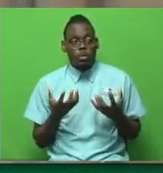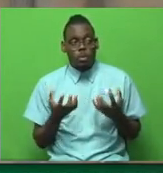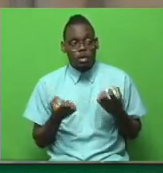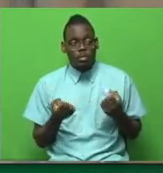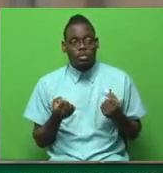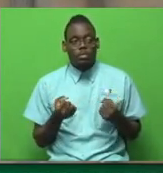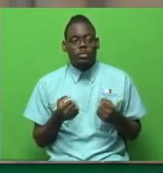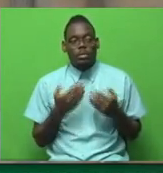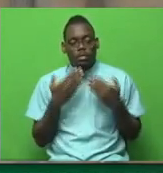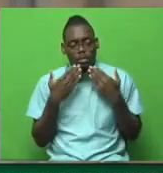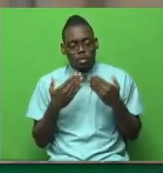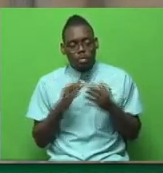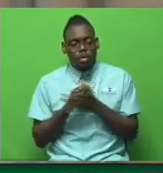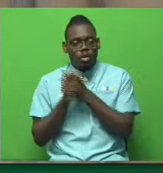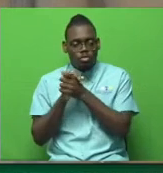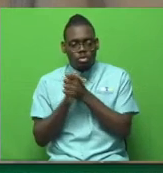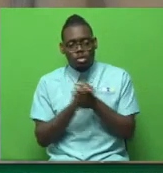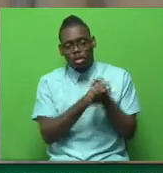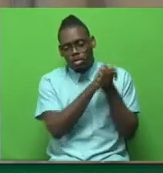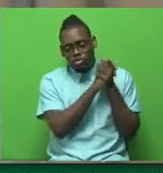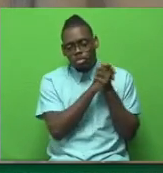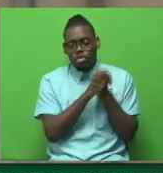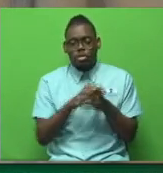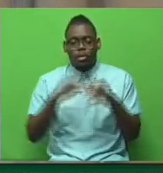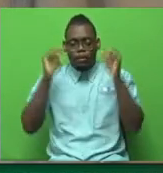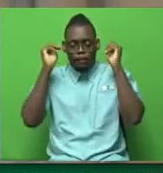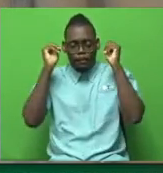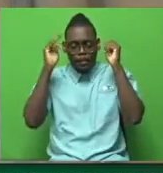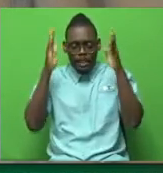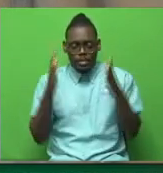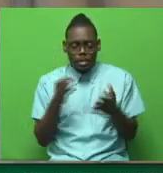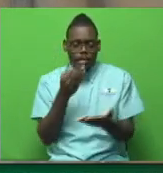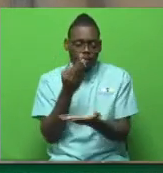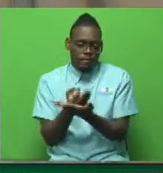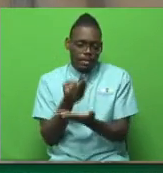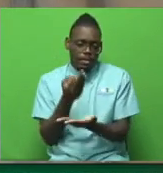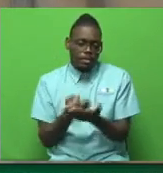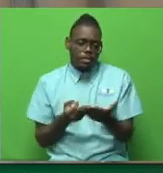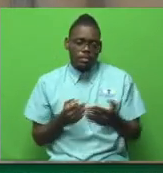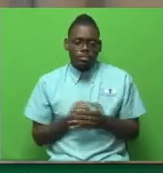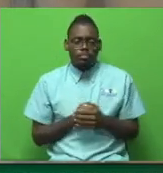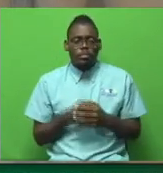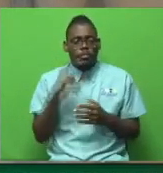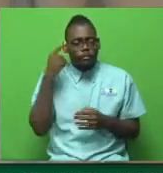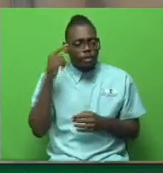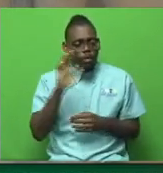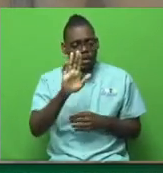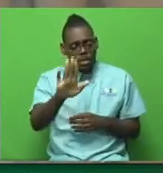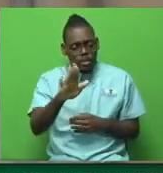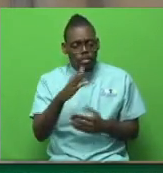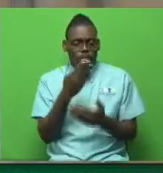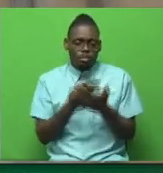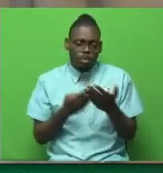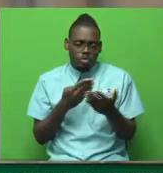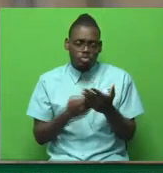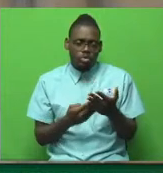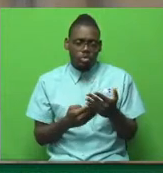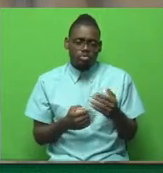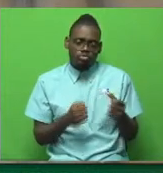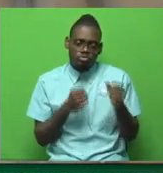Minister of Finance for the theme of his budget tenacity and stability in the face of global